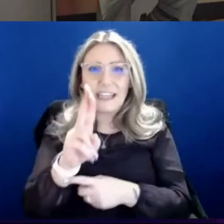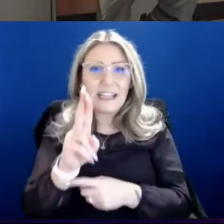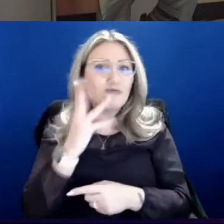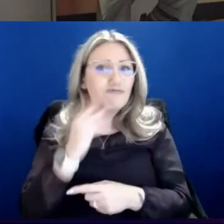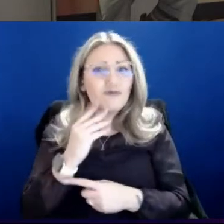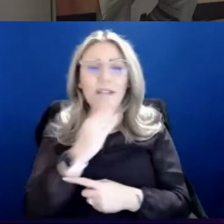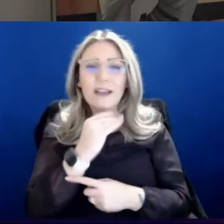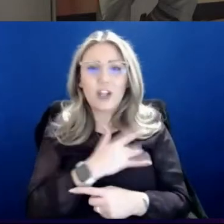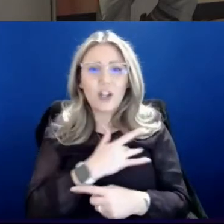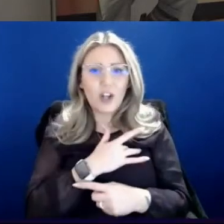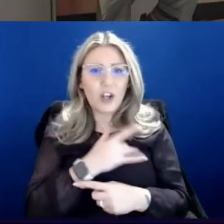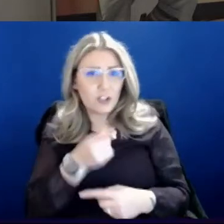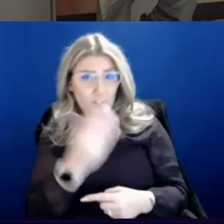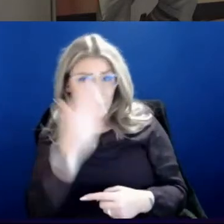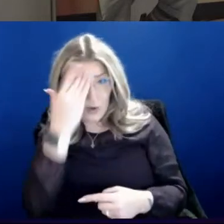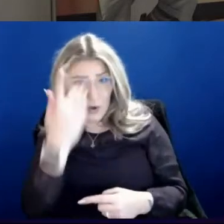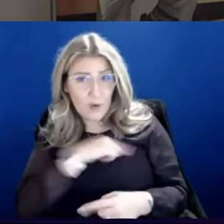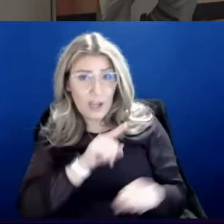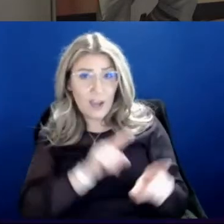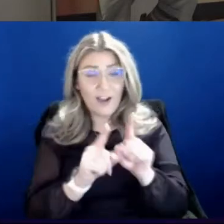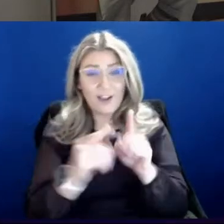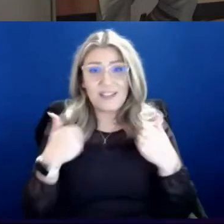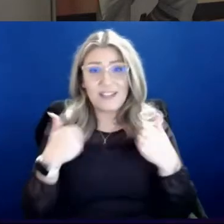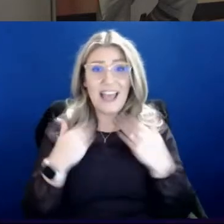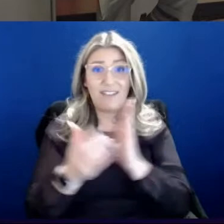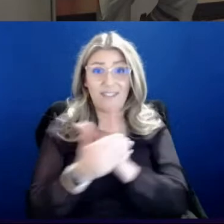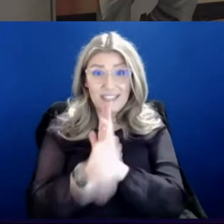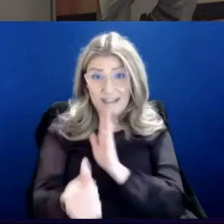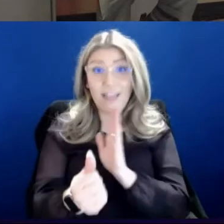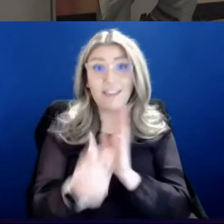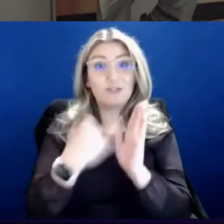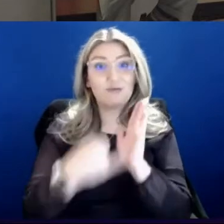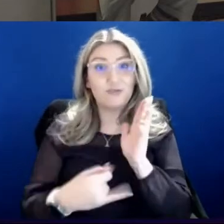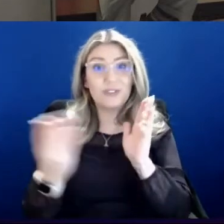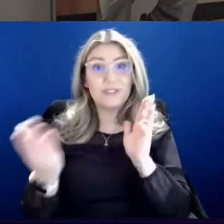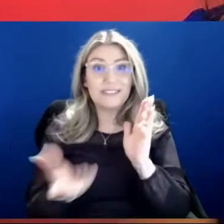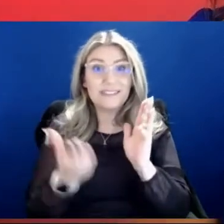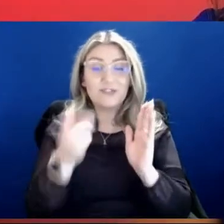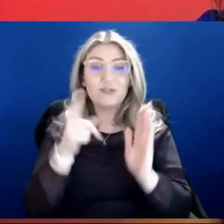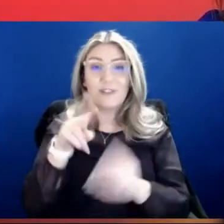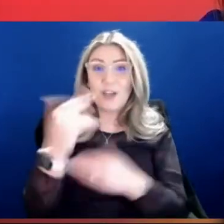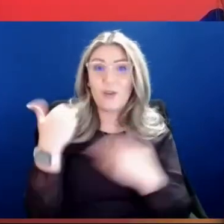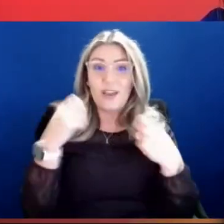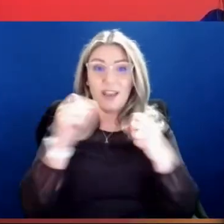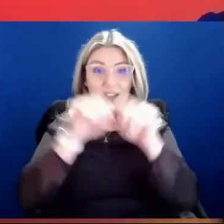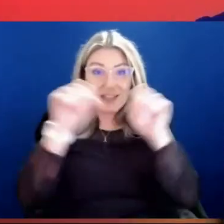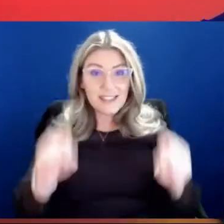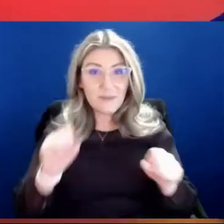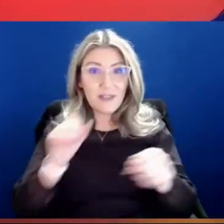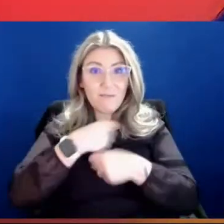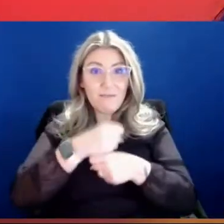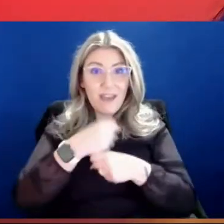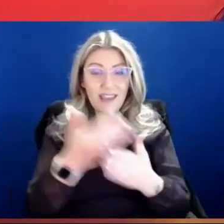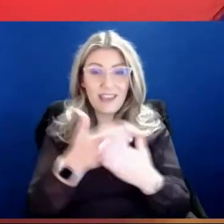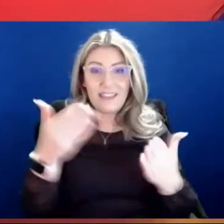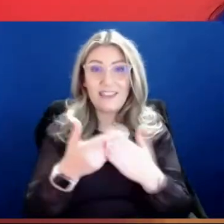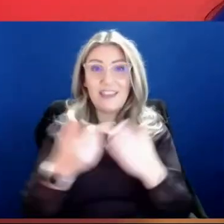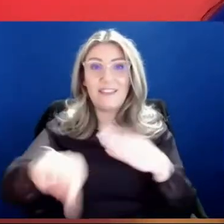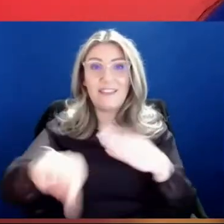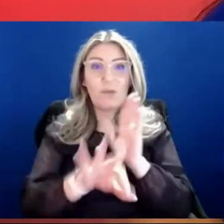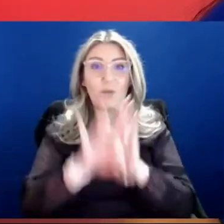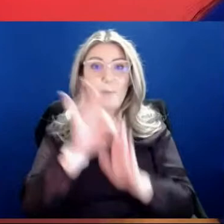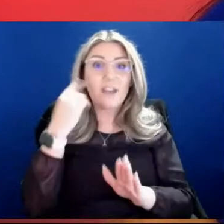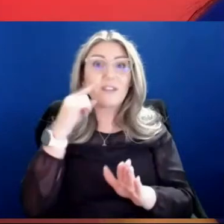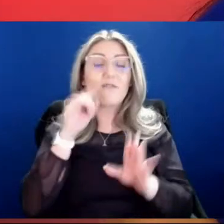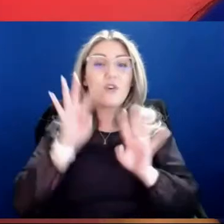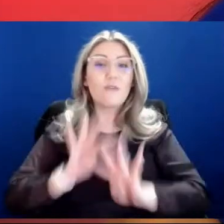Did you know we also have some very talented artists as well at the University of Kansas Health System who are building some things? They were picked for the Parade of